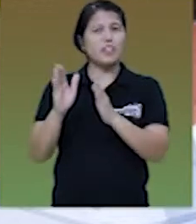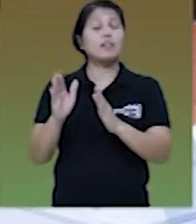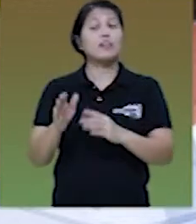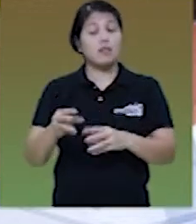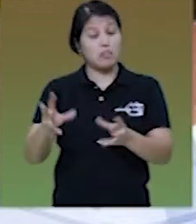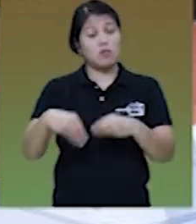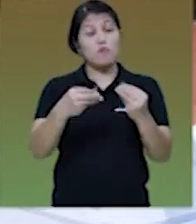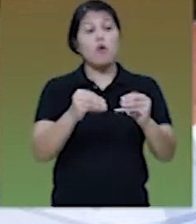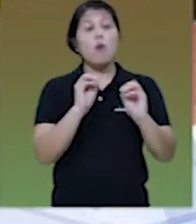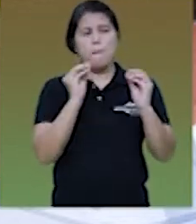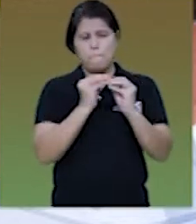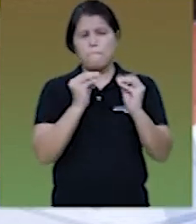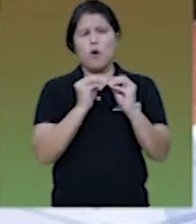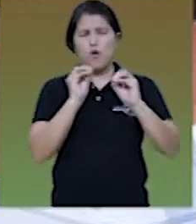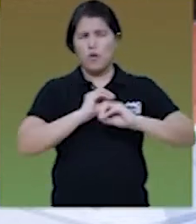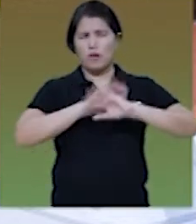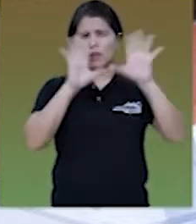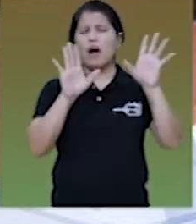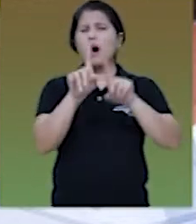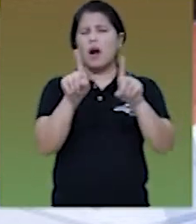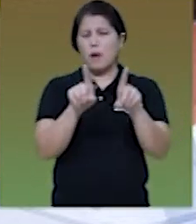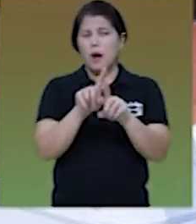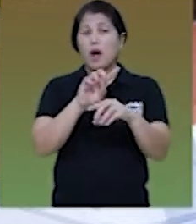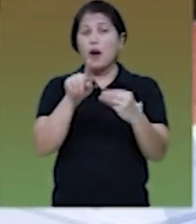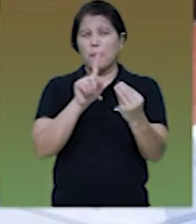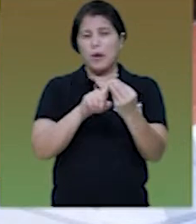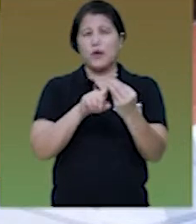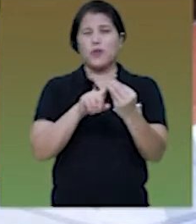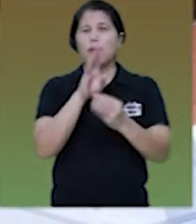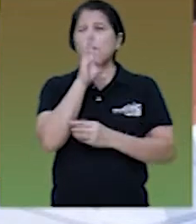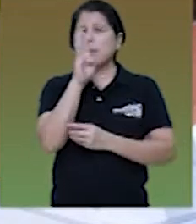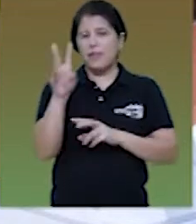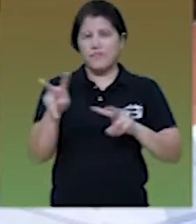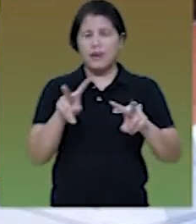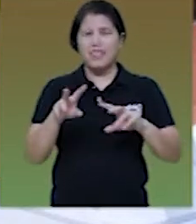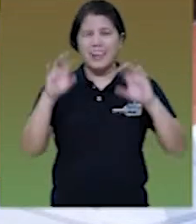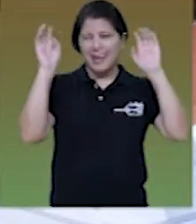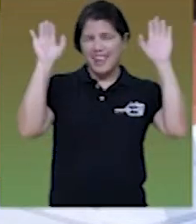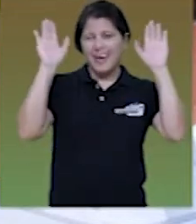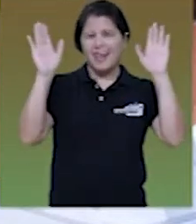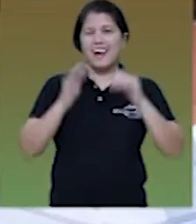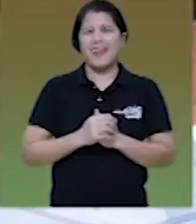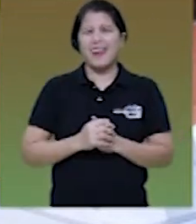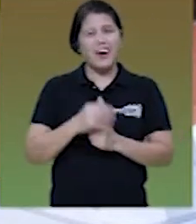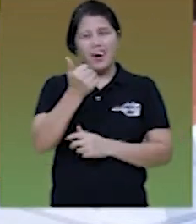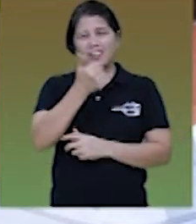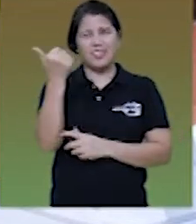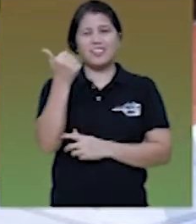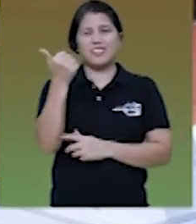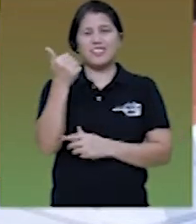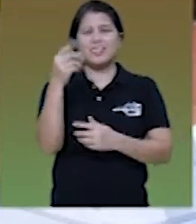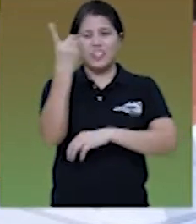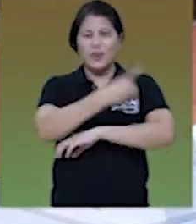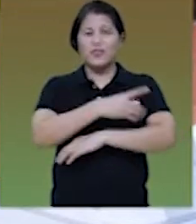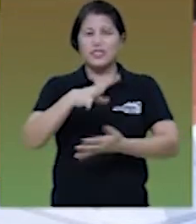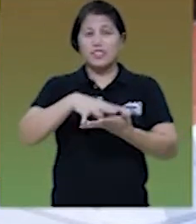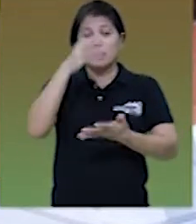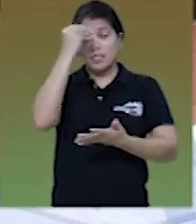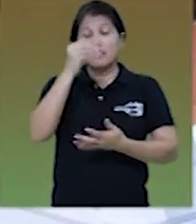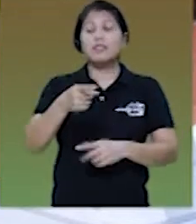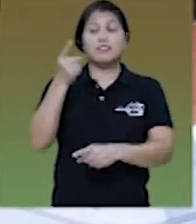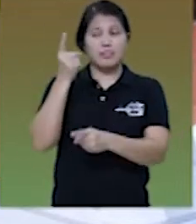She will give you more clarity about be verbs. Yay! It's another day of learning! Yes, you got it